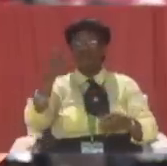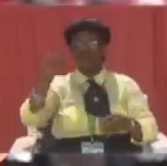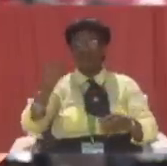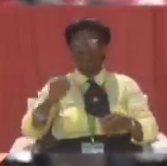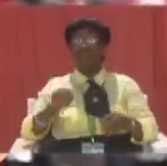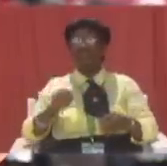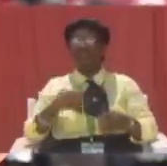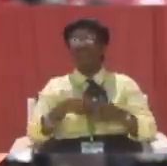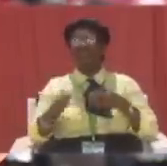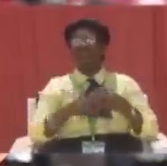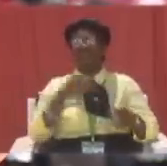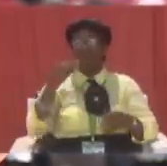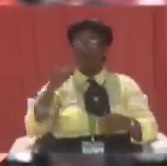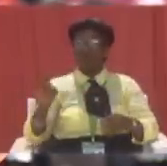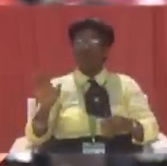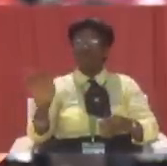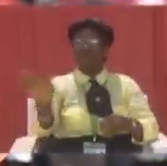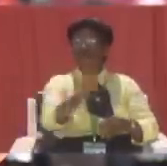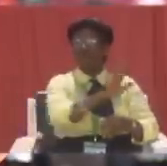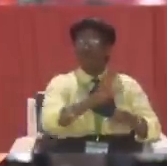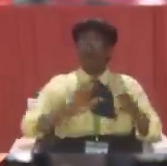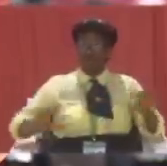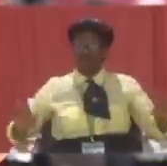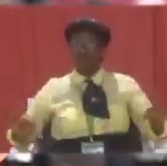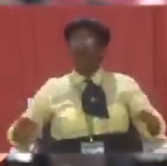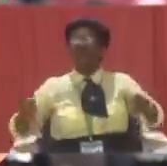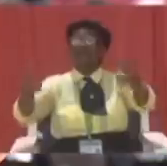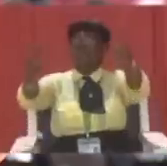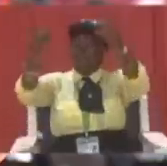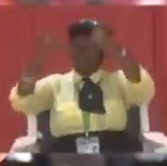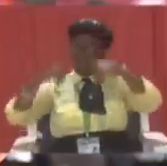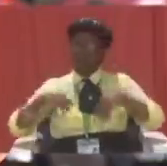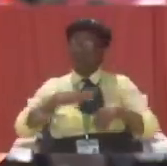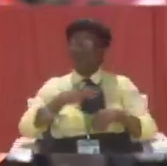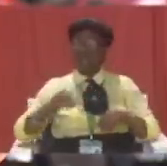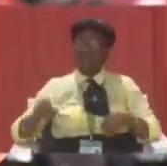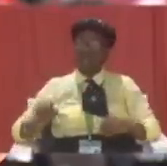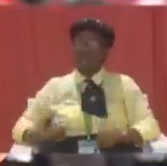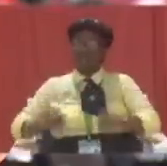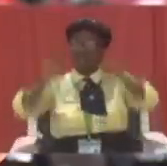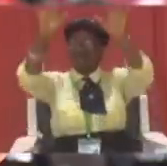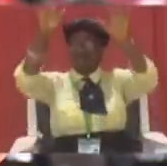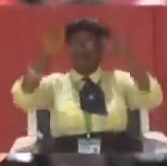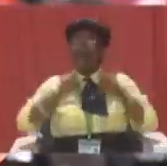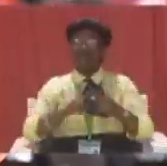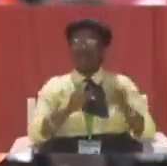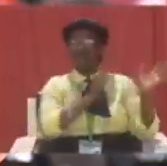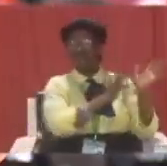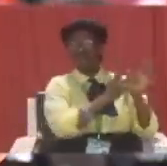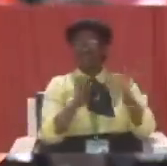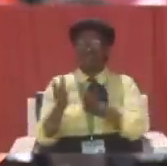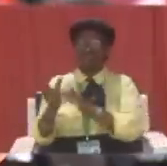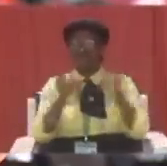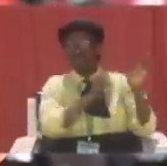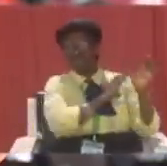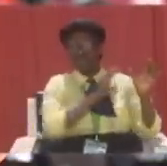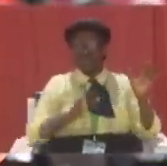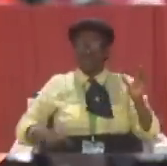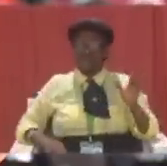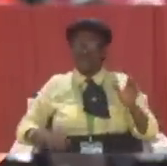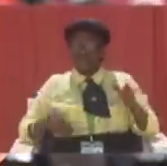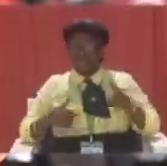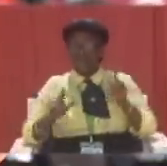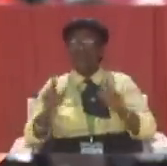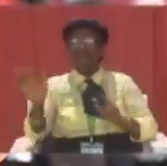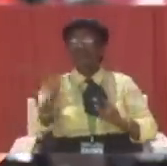come and give your life to Jesus Christ. Let his blood wash away your sins, so